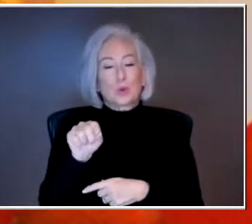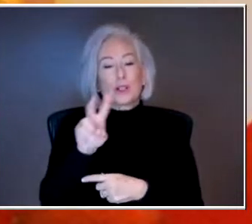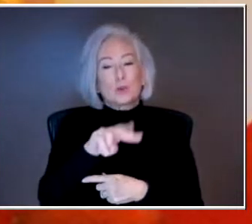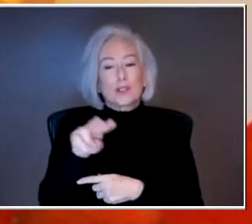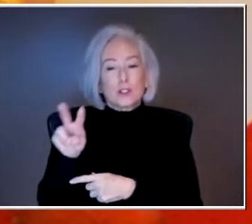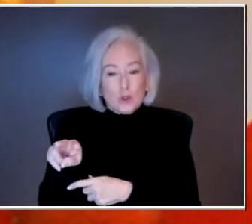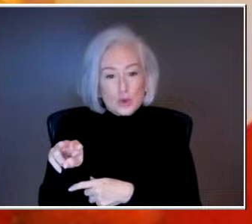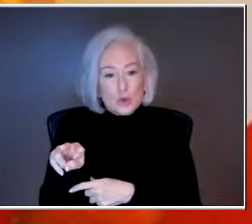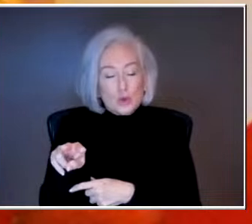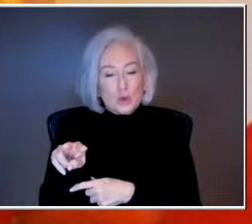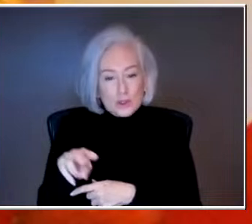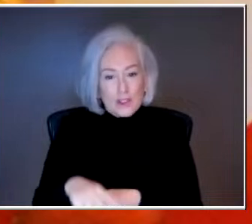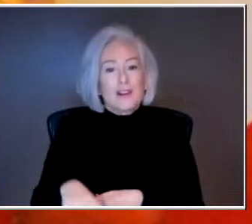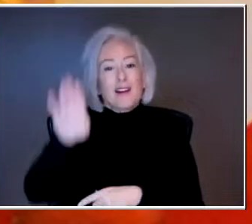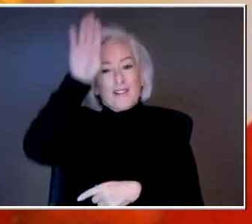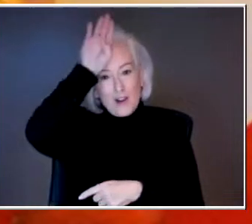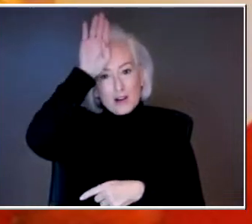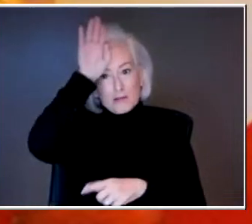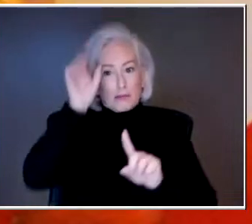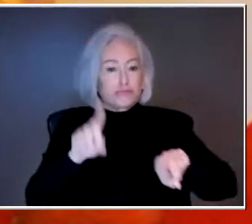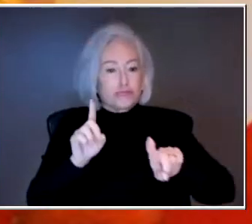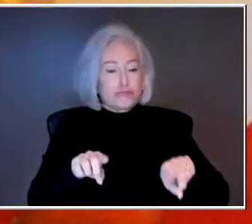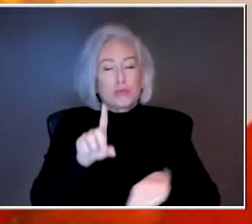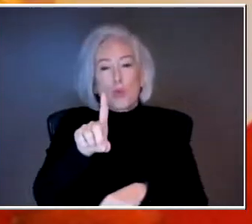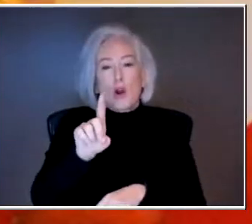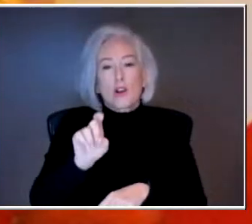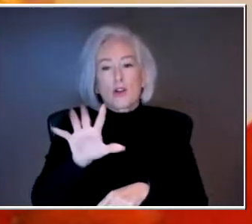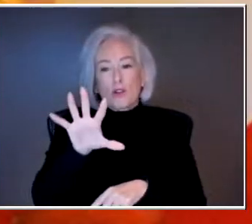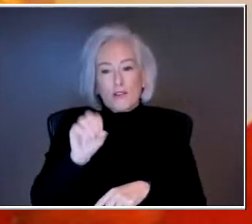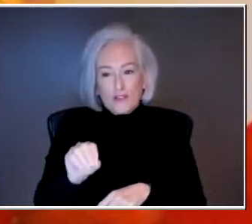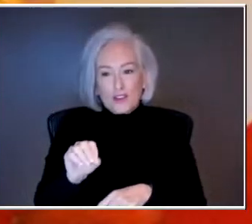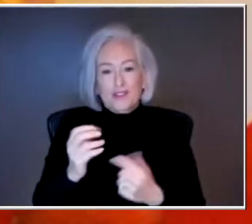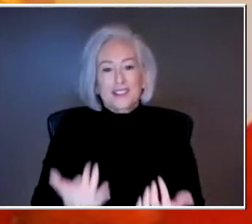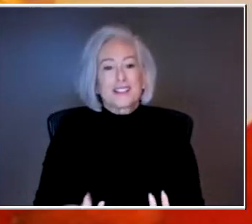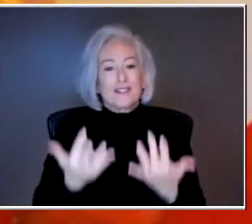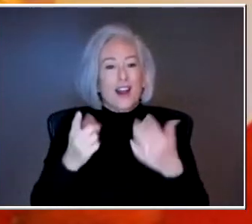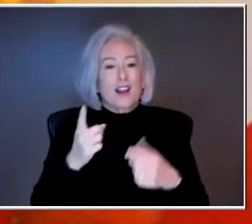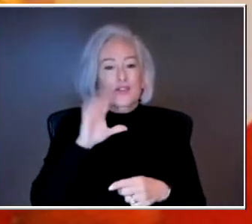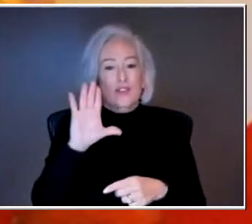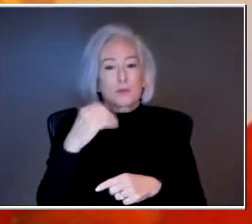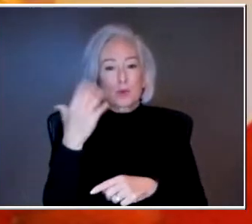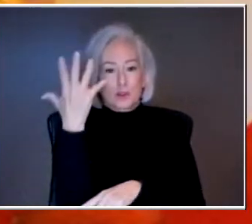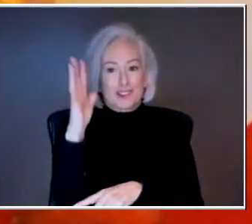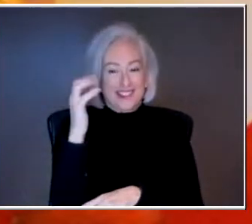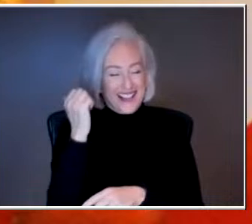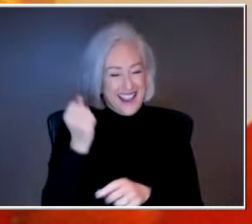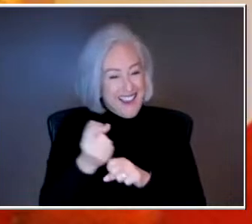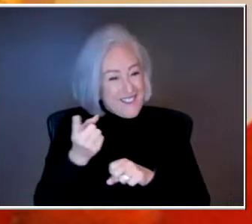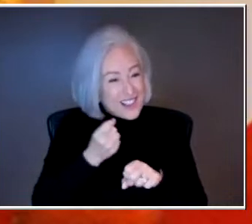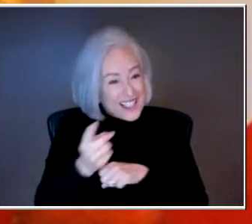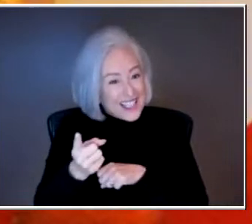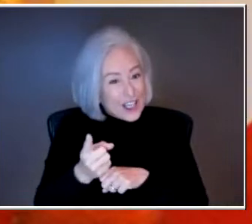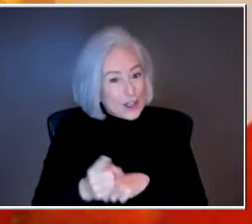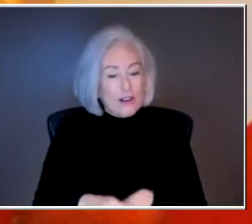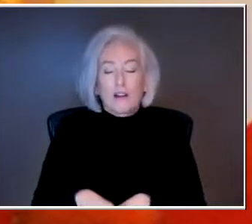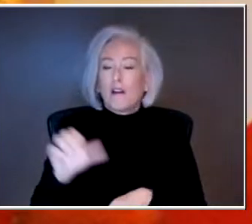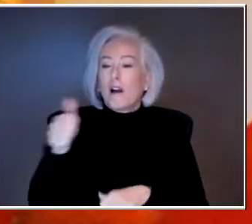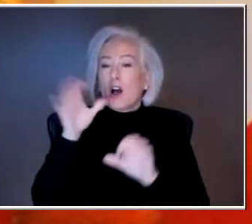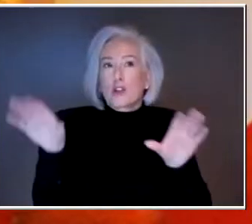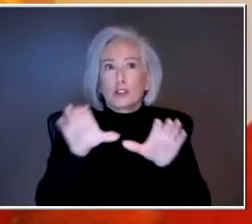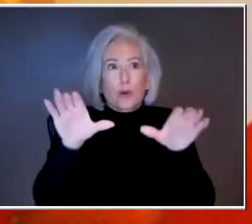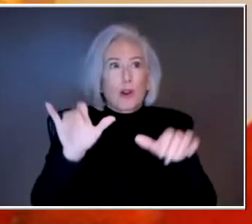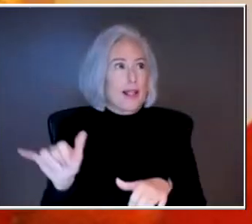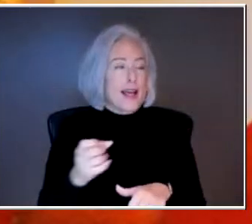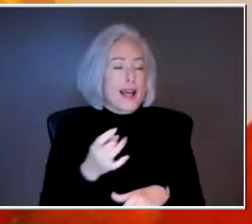150 Christmas tree fires every year. Other decorations besides trees like candles or electric lights, they caused an